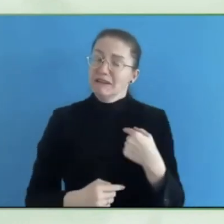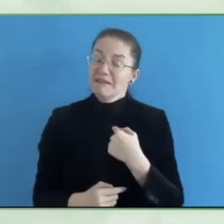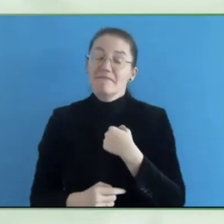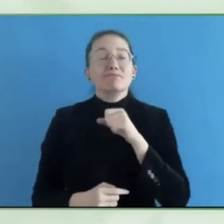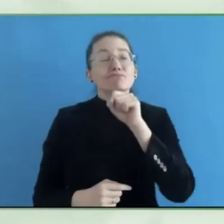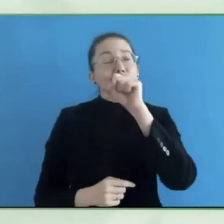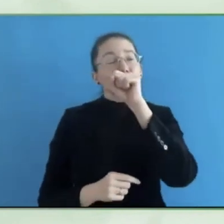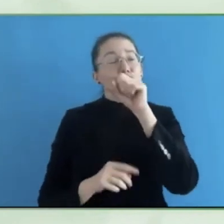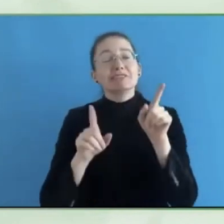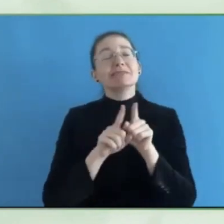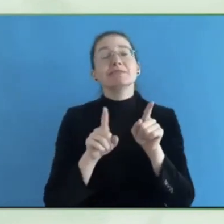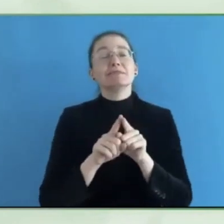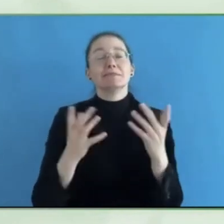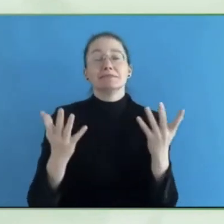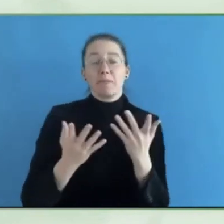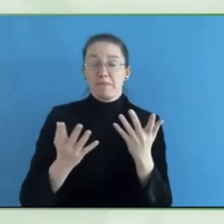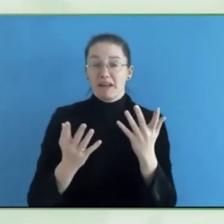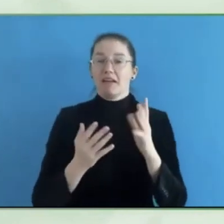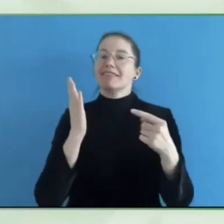let's try, maybe we can